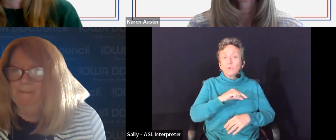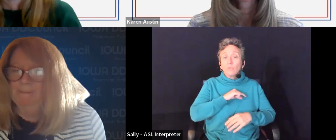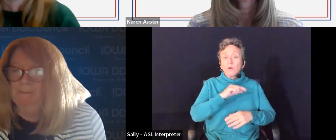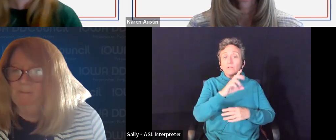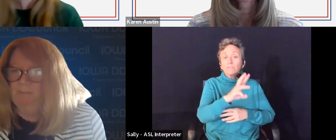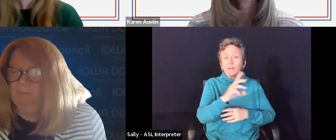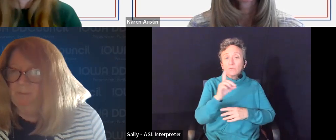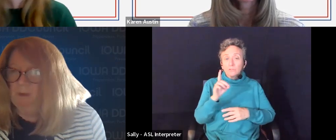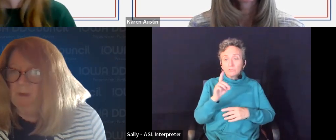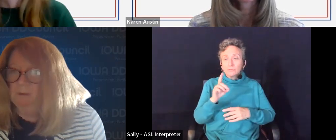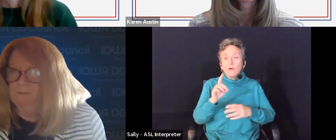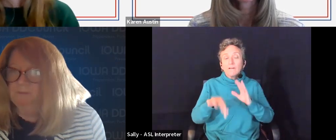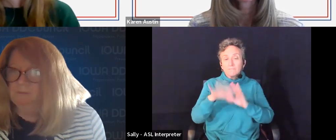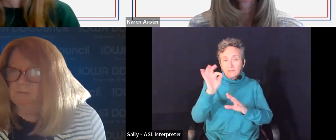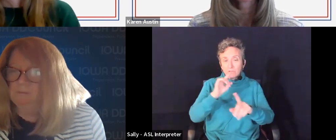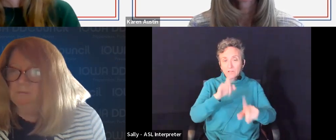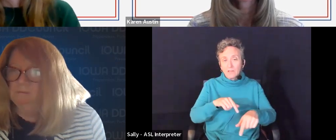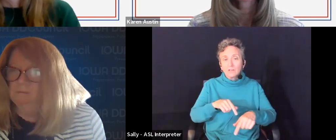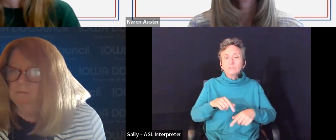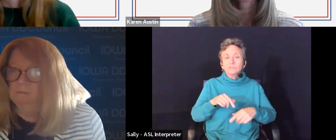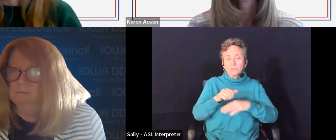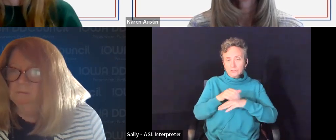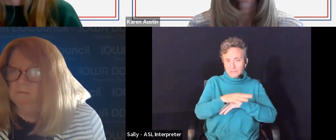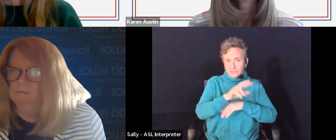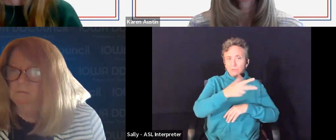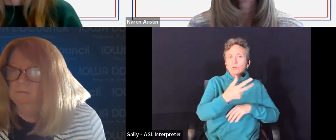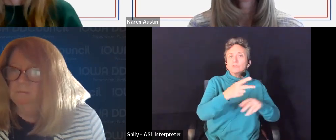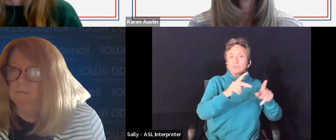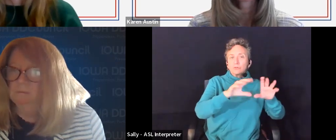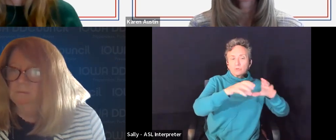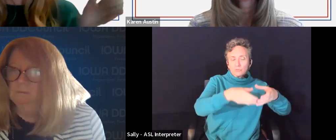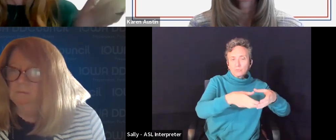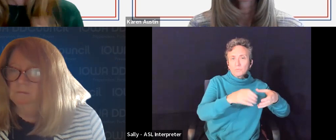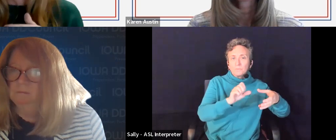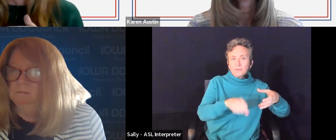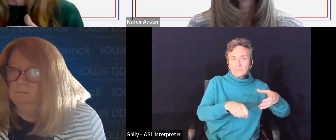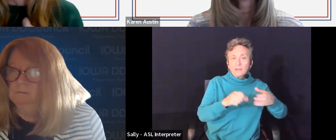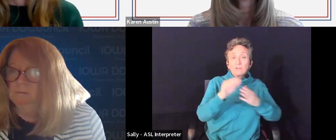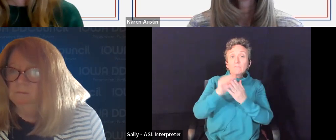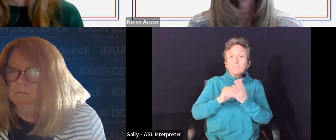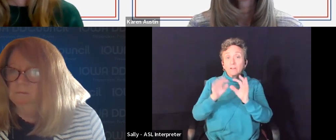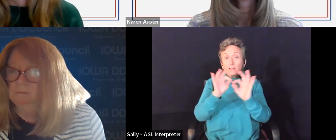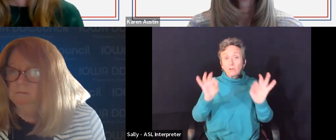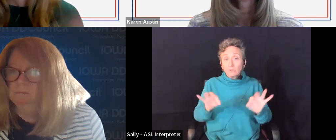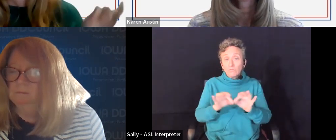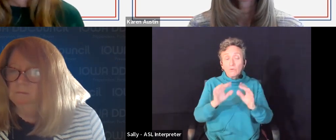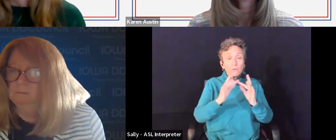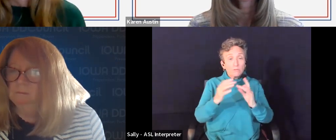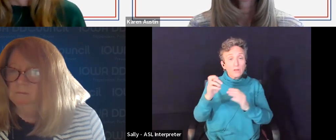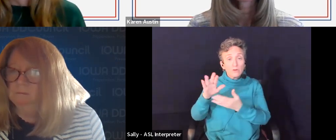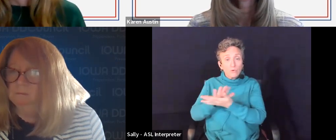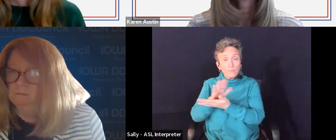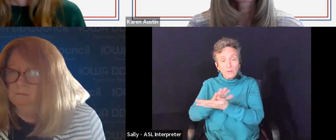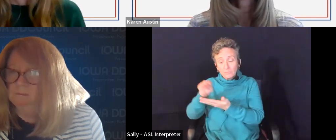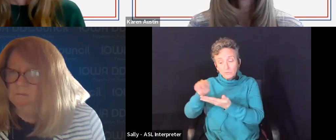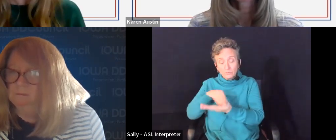long. Qualified withdrawals can be made to a third party as well. You will, when you're filling out the withdrawal form online or by paper, it asks you for